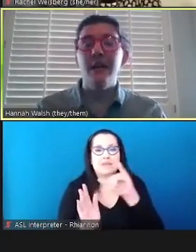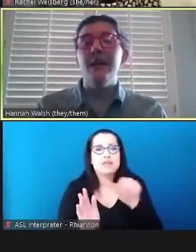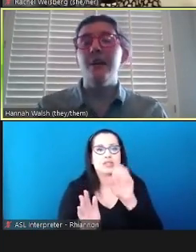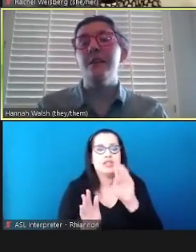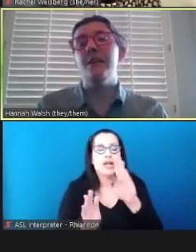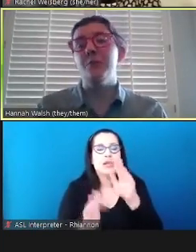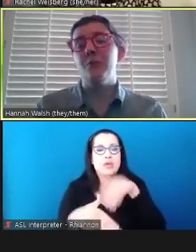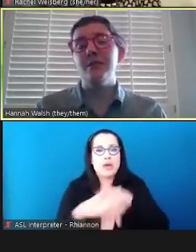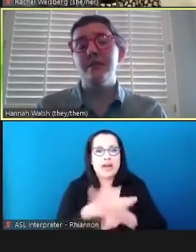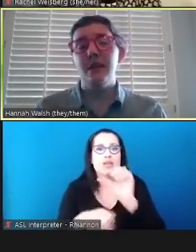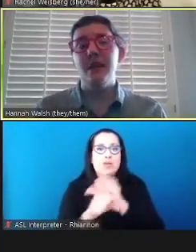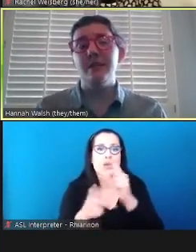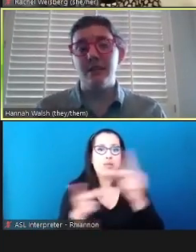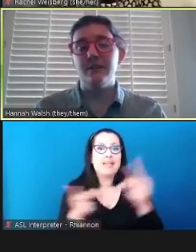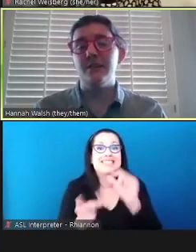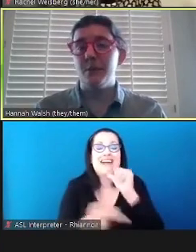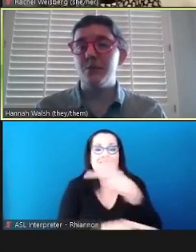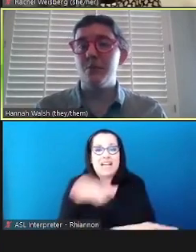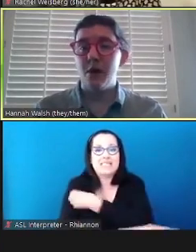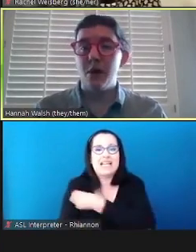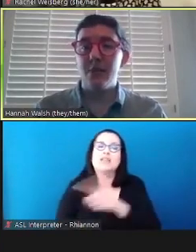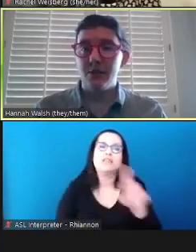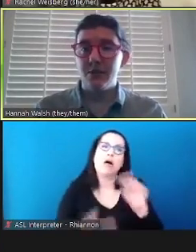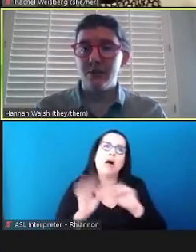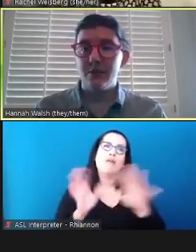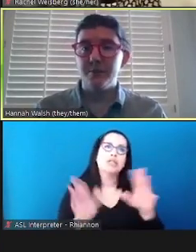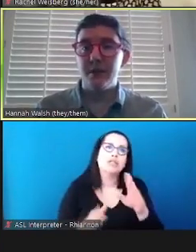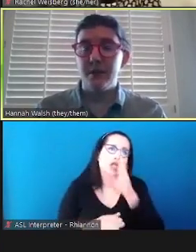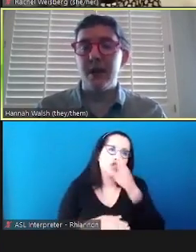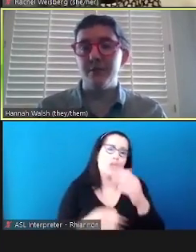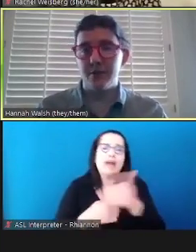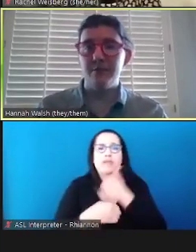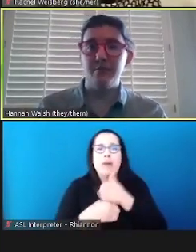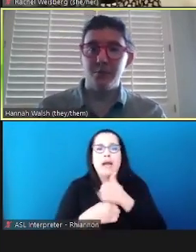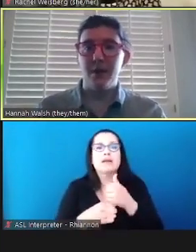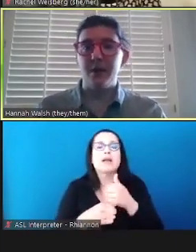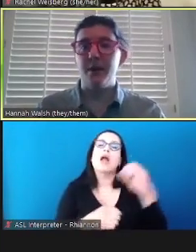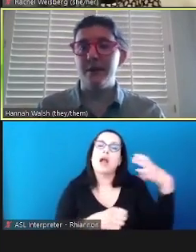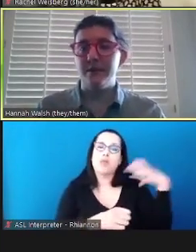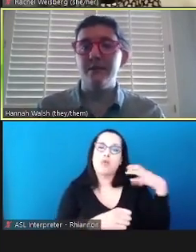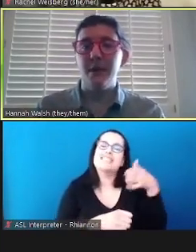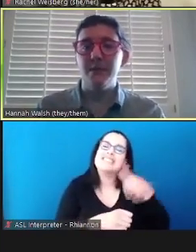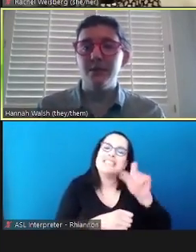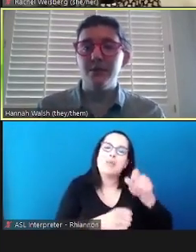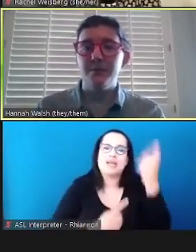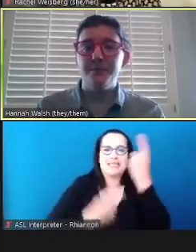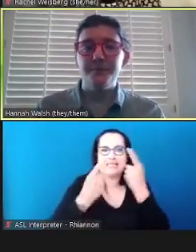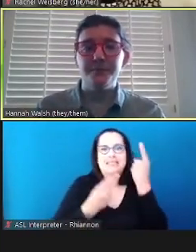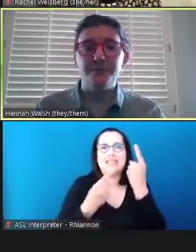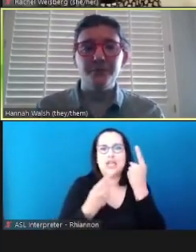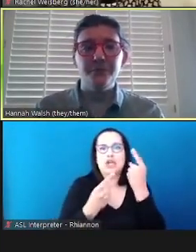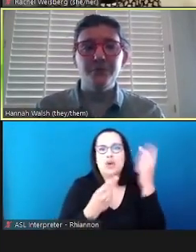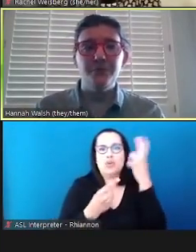threat, the employer still has to consider reasonable accommodations after direct threat is established.